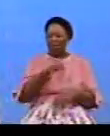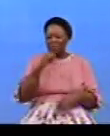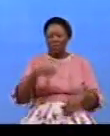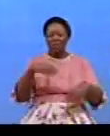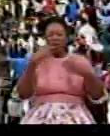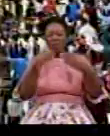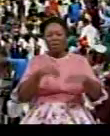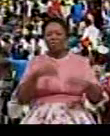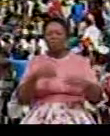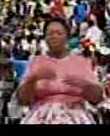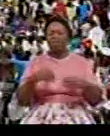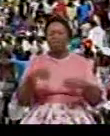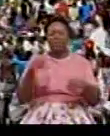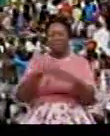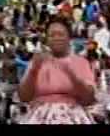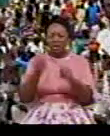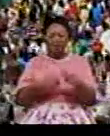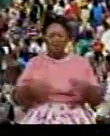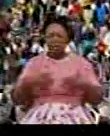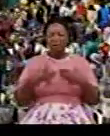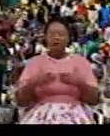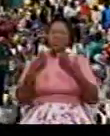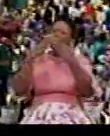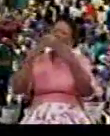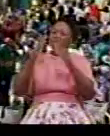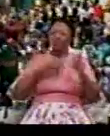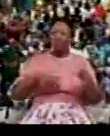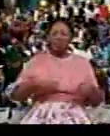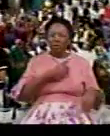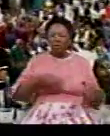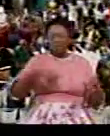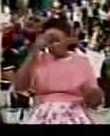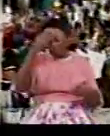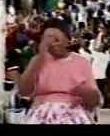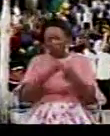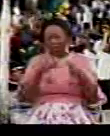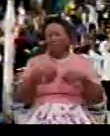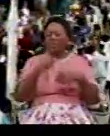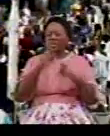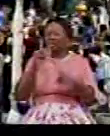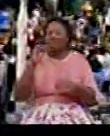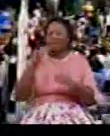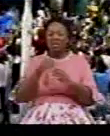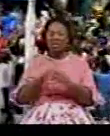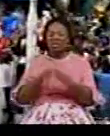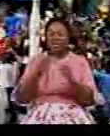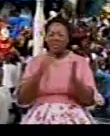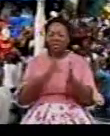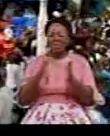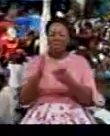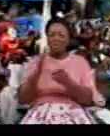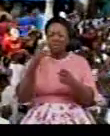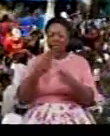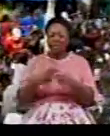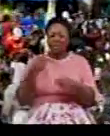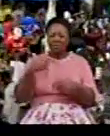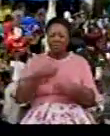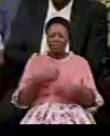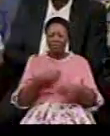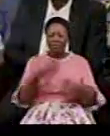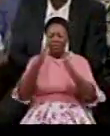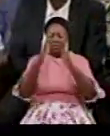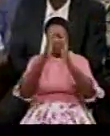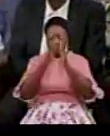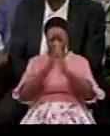he became life prodigal. Thank you, Lord, he became polluted, he became Jesus perverted, and he knew he